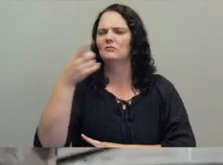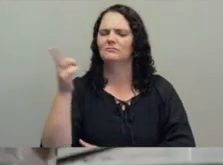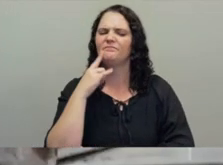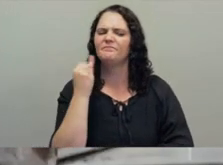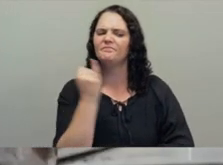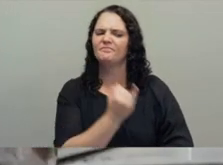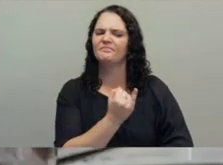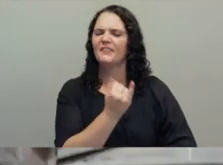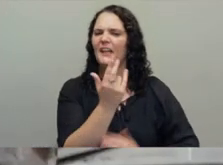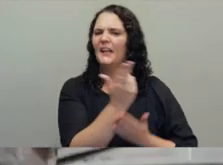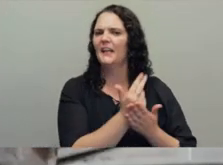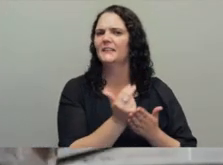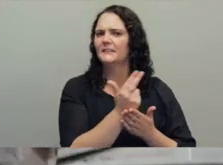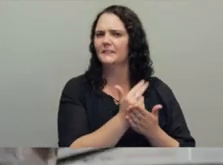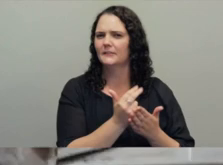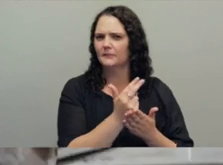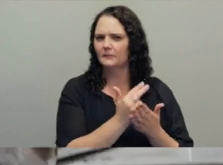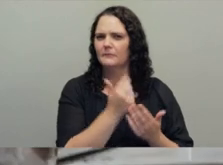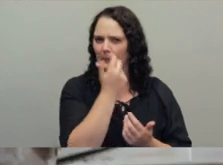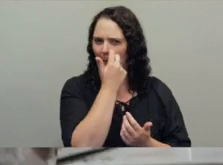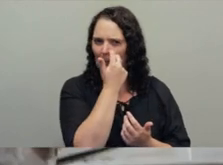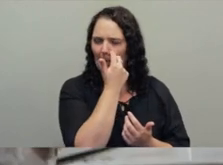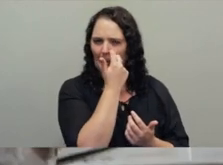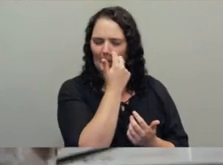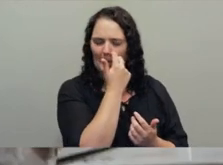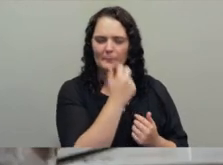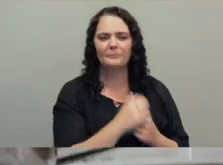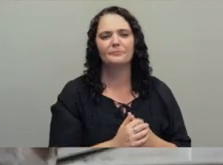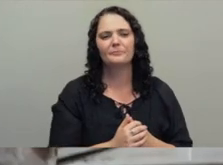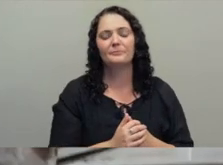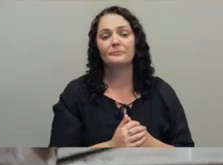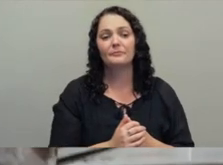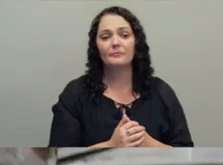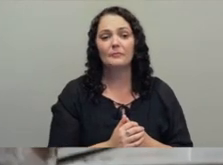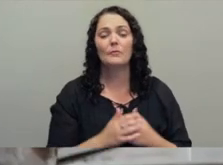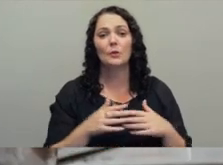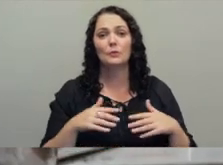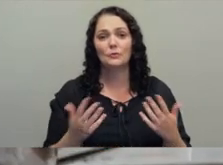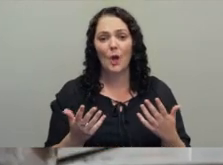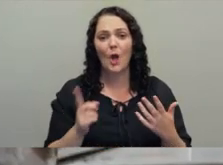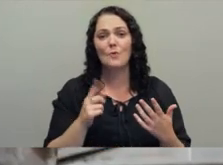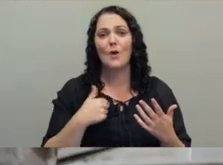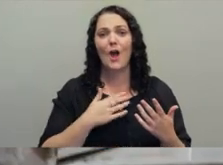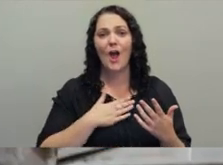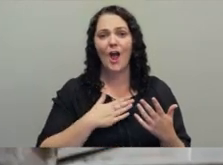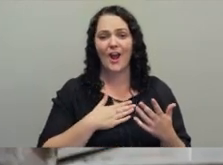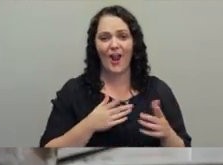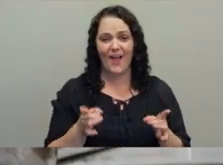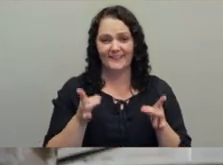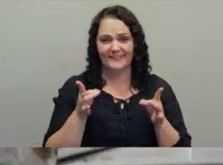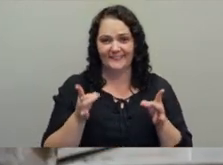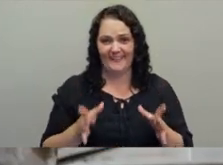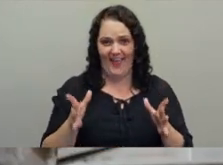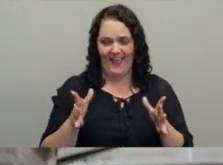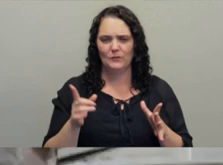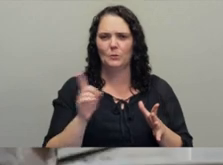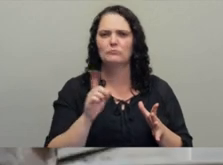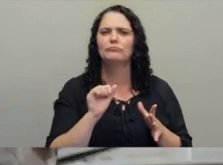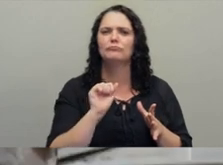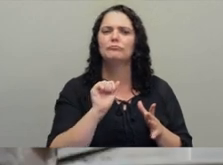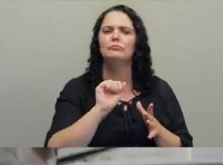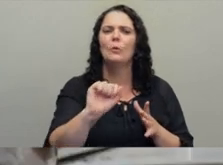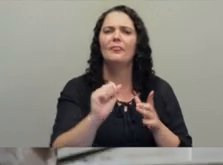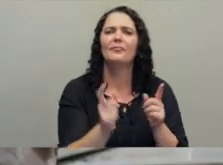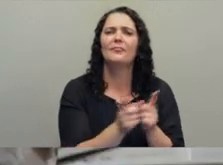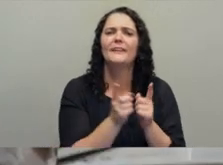we're going to get right down into doing some bad drawing. Now, what I'd like to do is start by saying the materials that